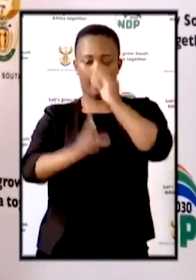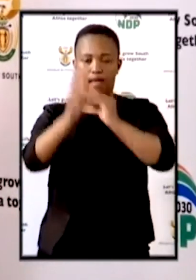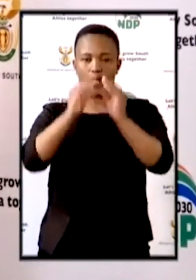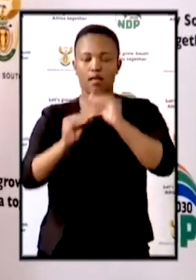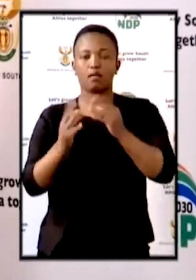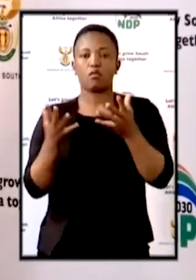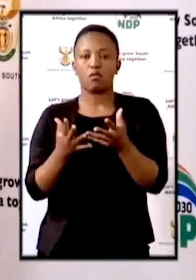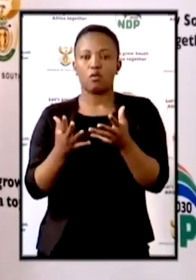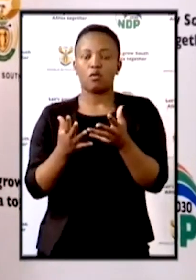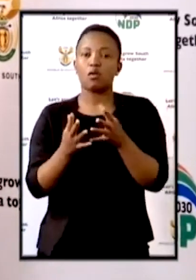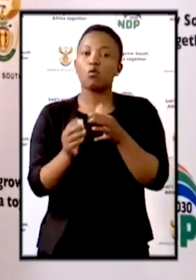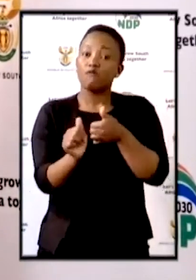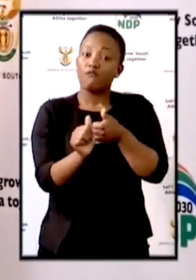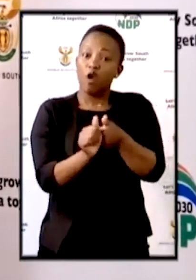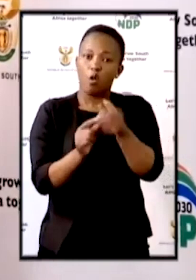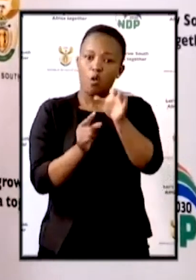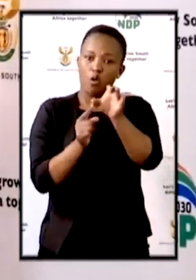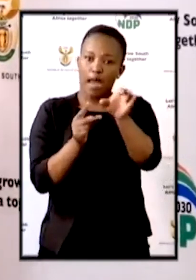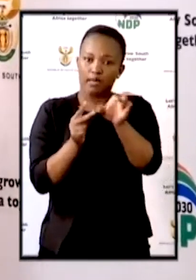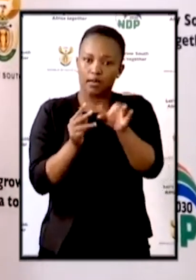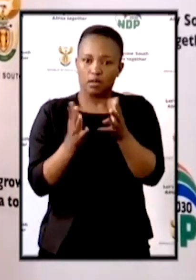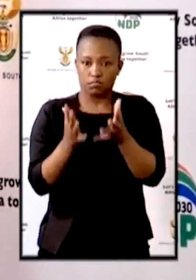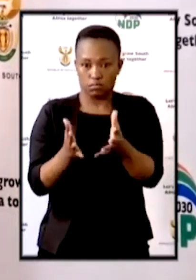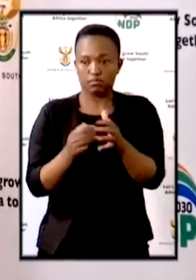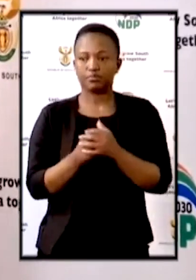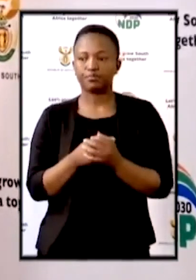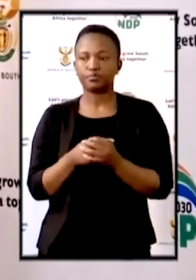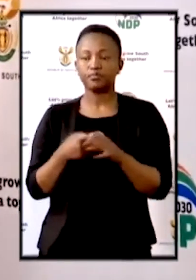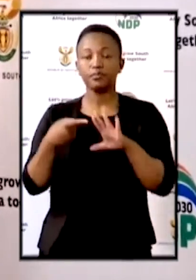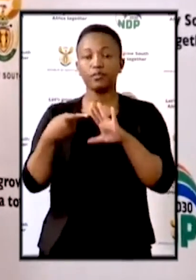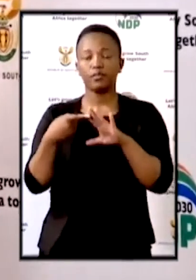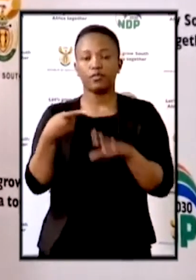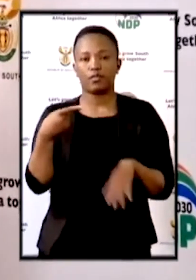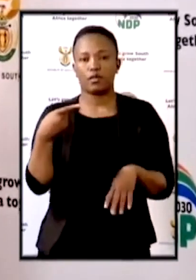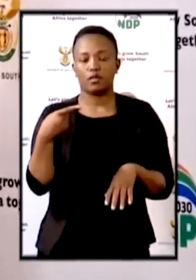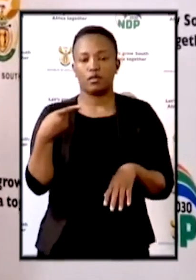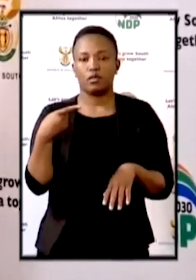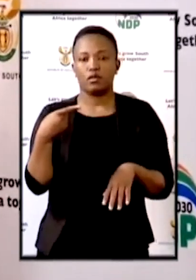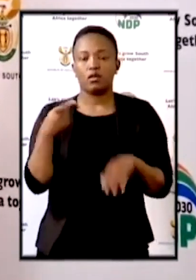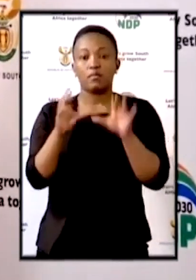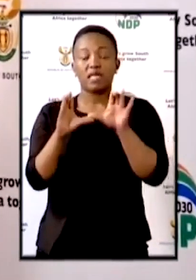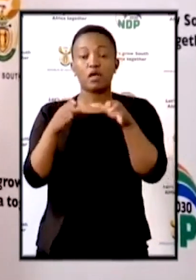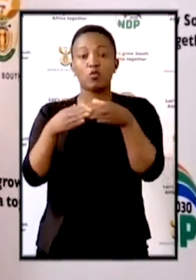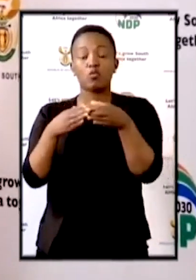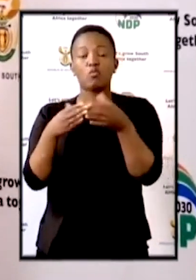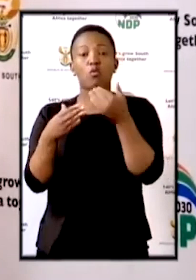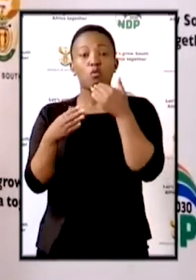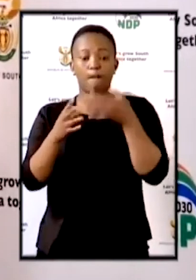line with the following criteria. It will include all groups that are already